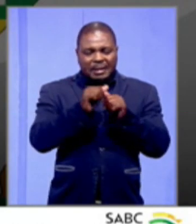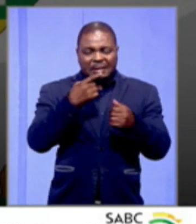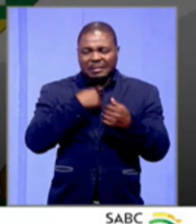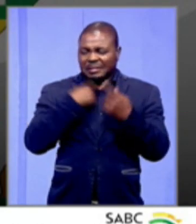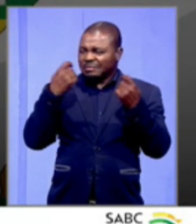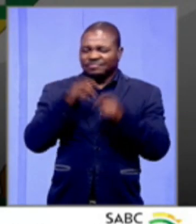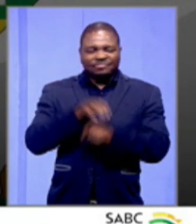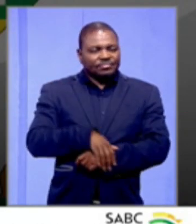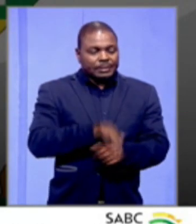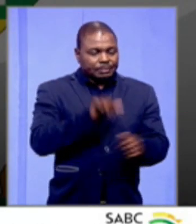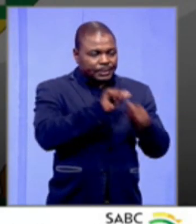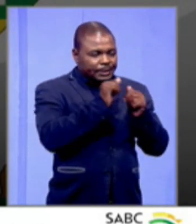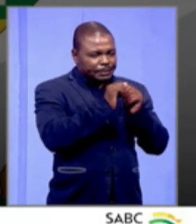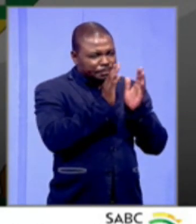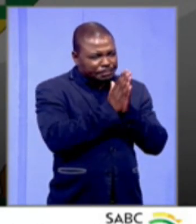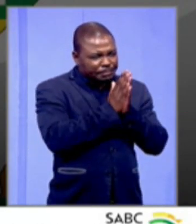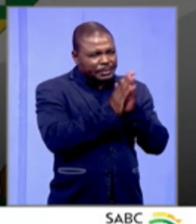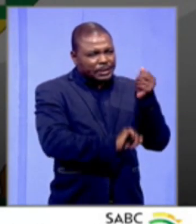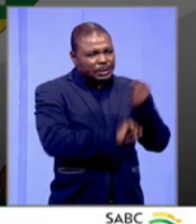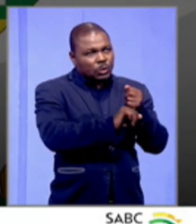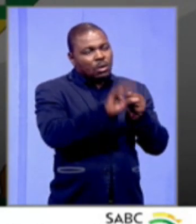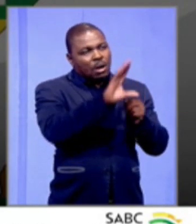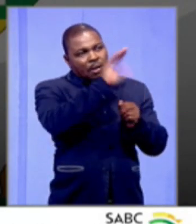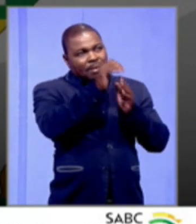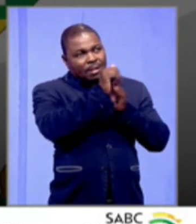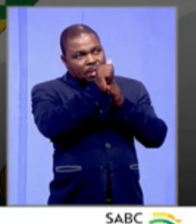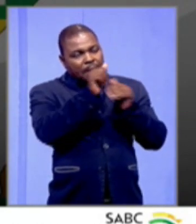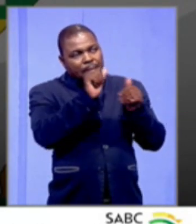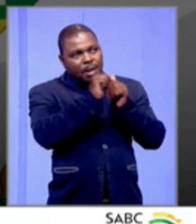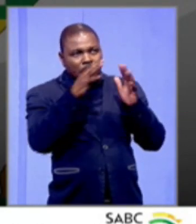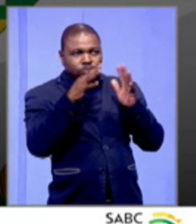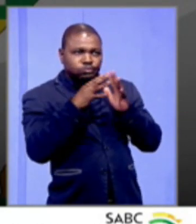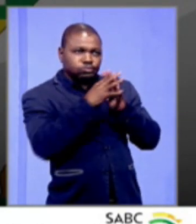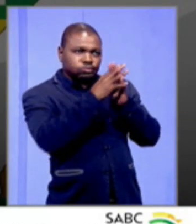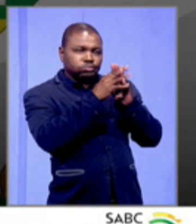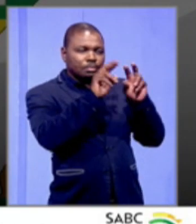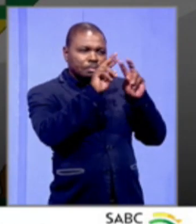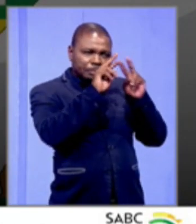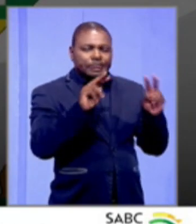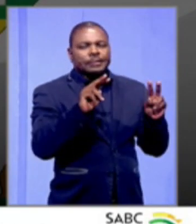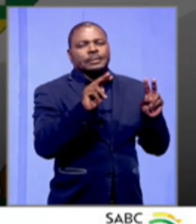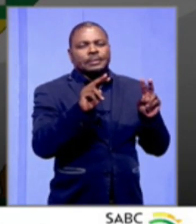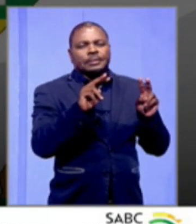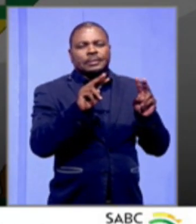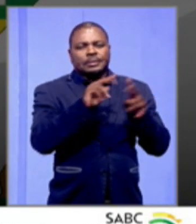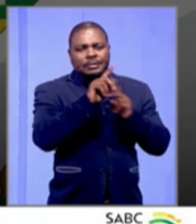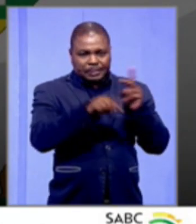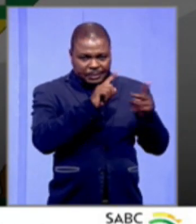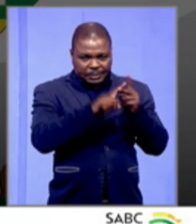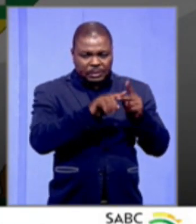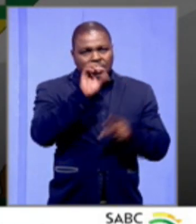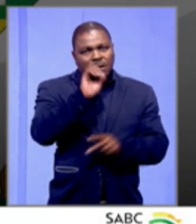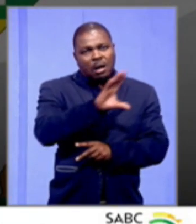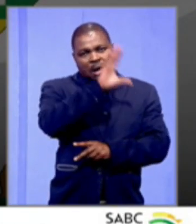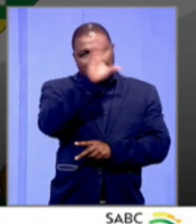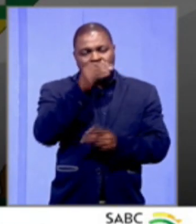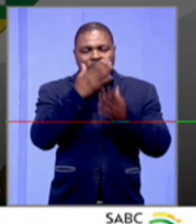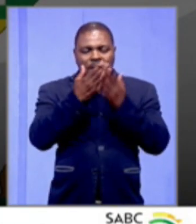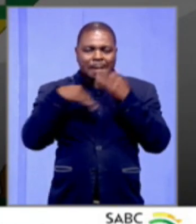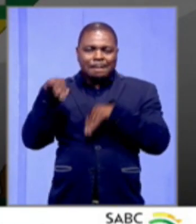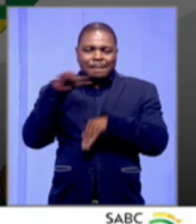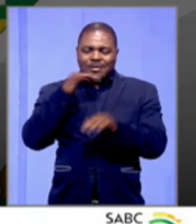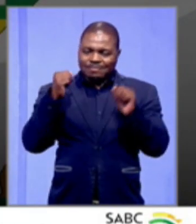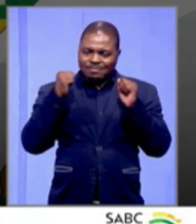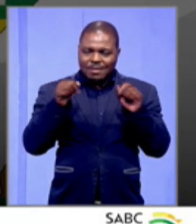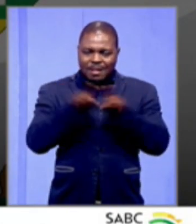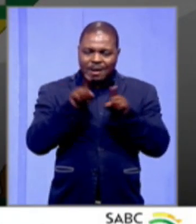rapedisa baeteledipele bana ba dinaga tsa Afrika gore ba be le kutlwano le kgotso gore Afrika e kgone go tlhela go Afrika e le